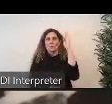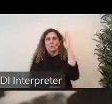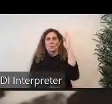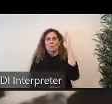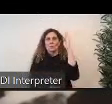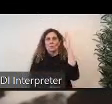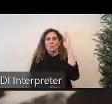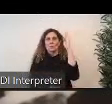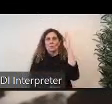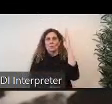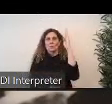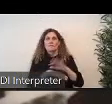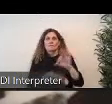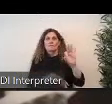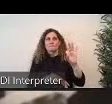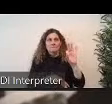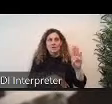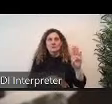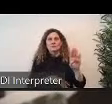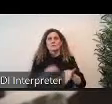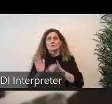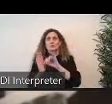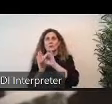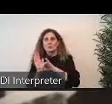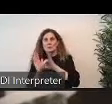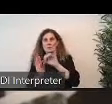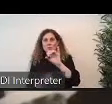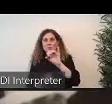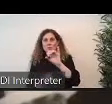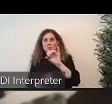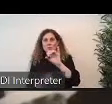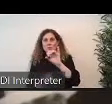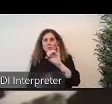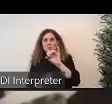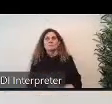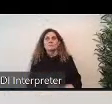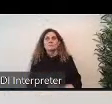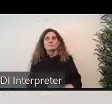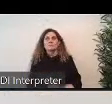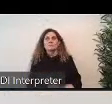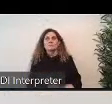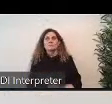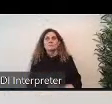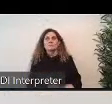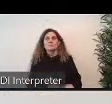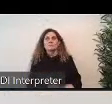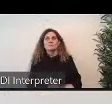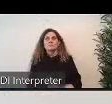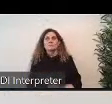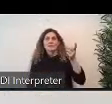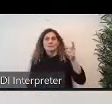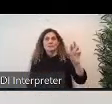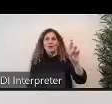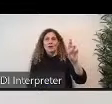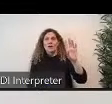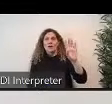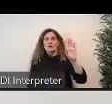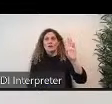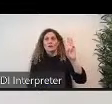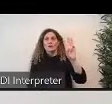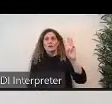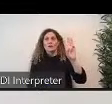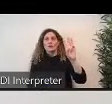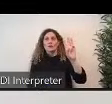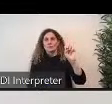there. And with that, now I will hand it over to Dr. Weston. Dr. Weston. Thank you, Mr. County Executive. Good afternoon. First, to our